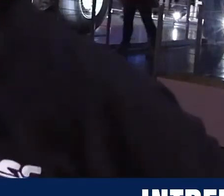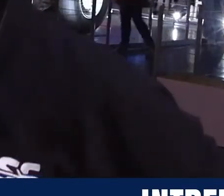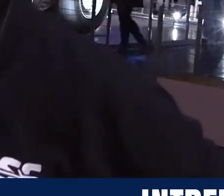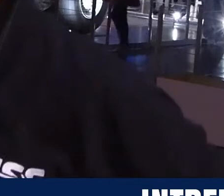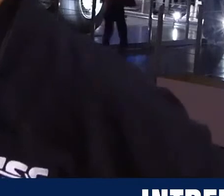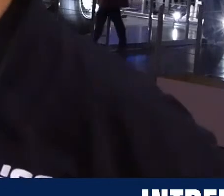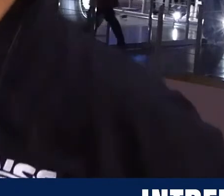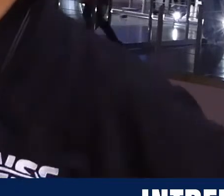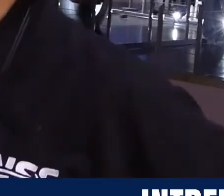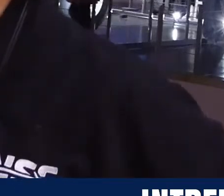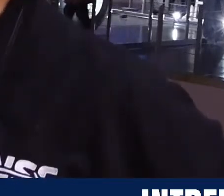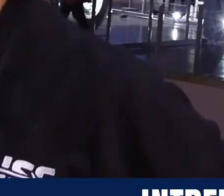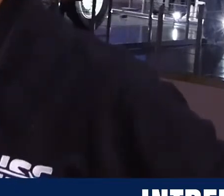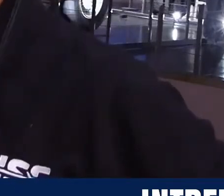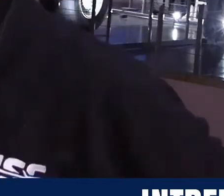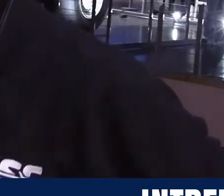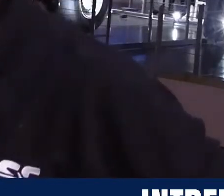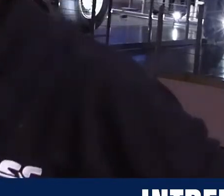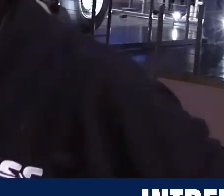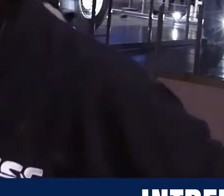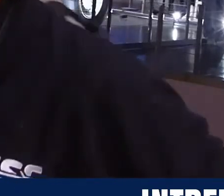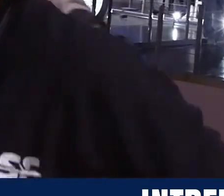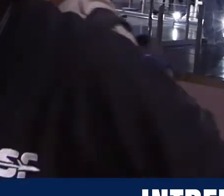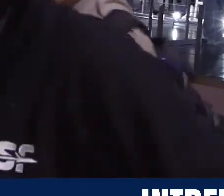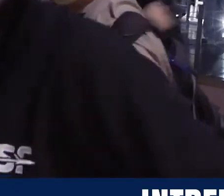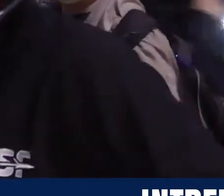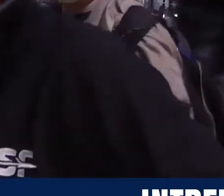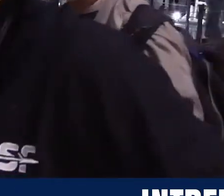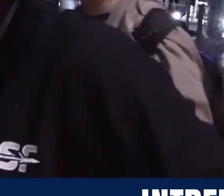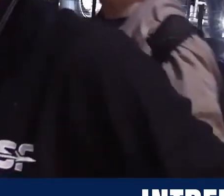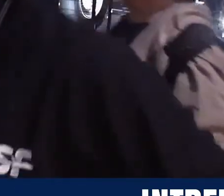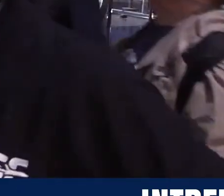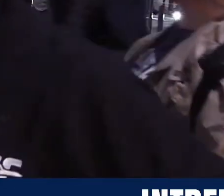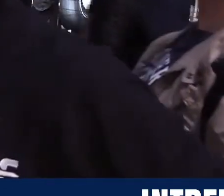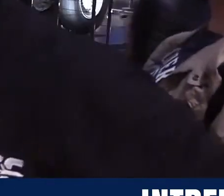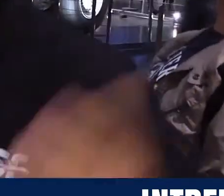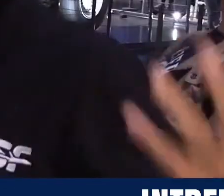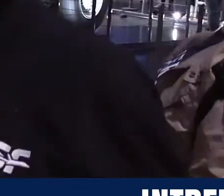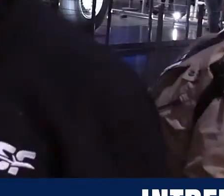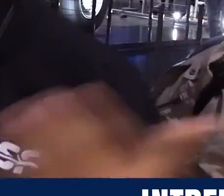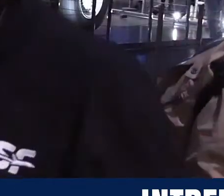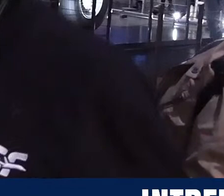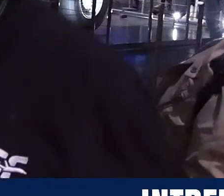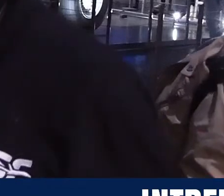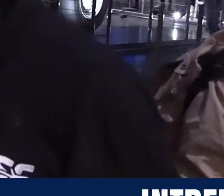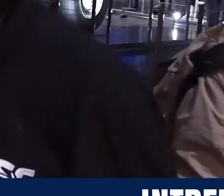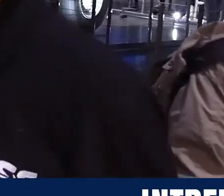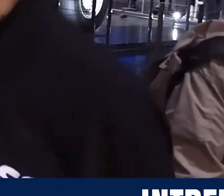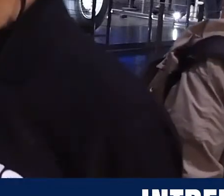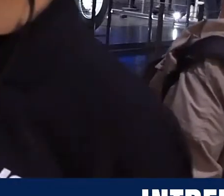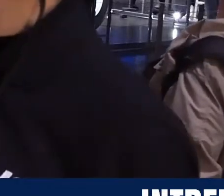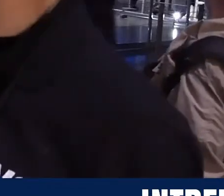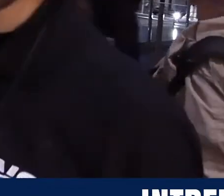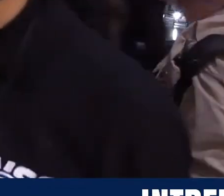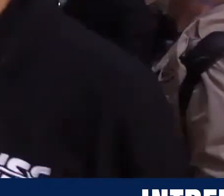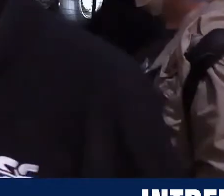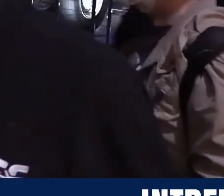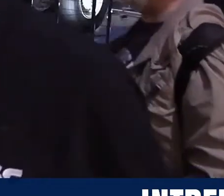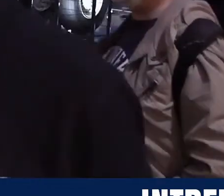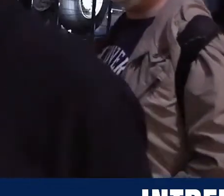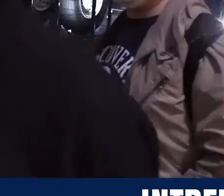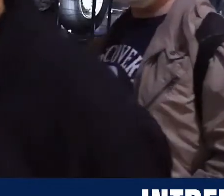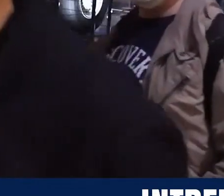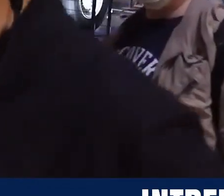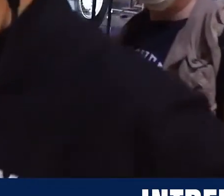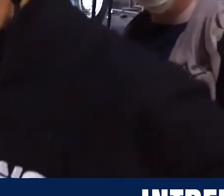experimental technology. There's stuff going on. This is why we need Alicia here. I could have never I can told you talk. all the I can stuff talk. that's going on. I'm like, I know there's stuff going on at Astronomy There's a lot Night, of but I stuff going can't on. mention